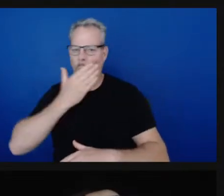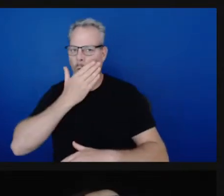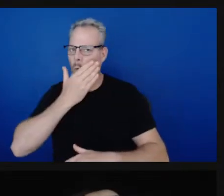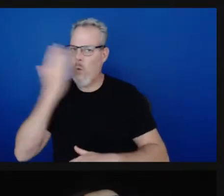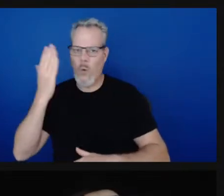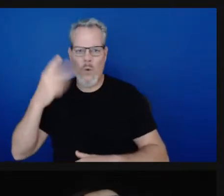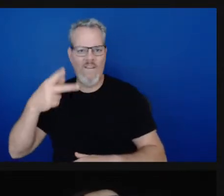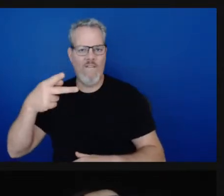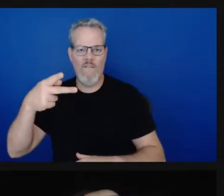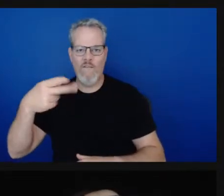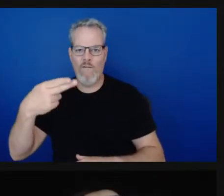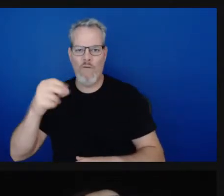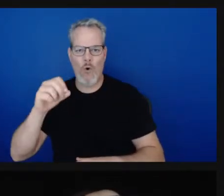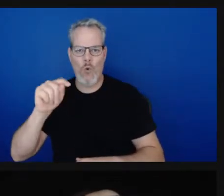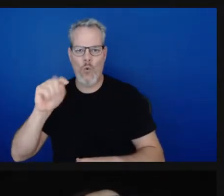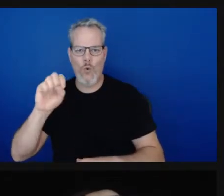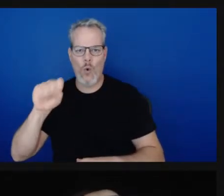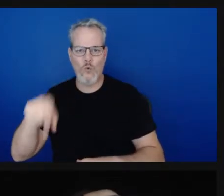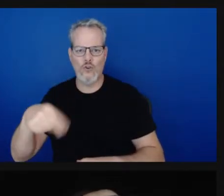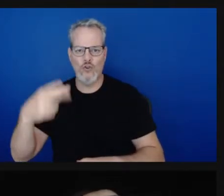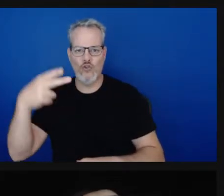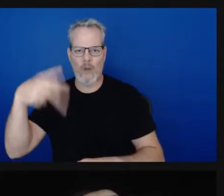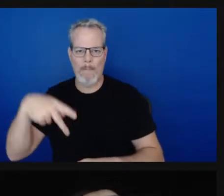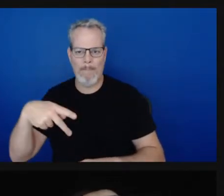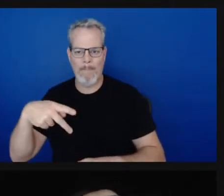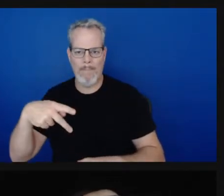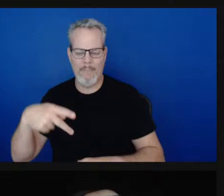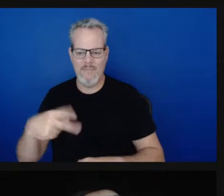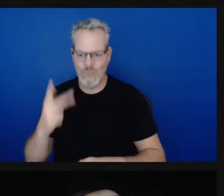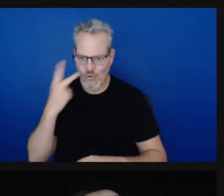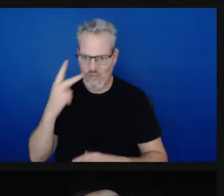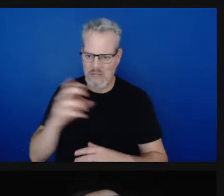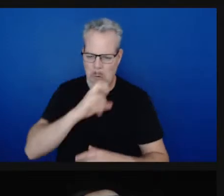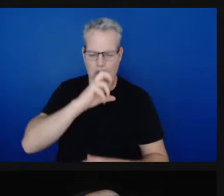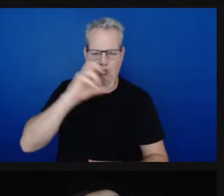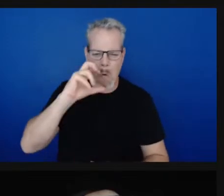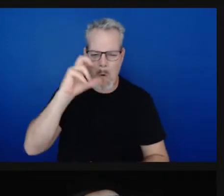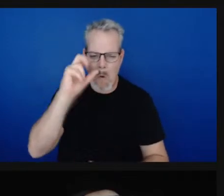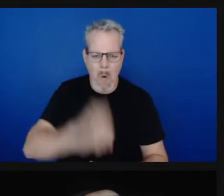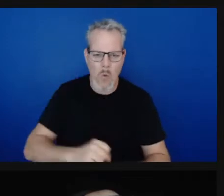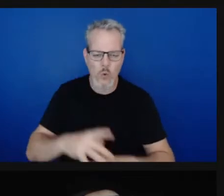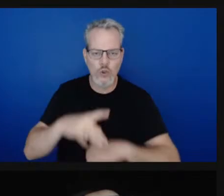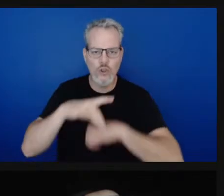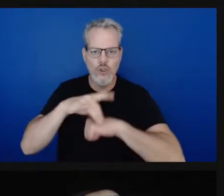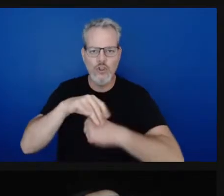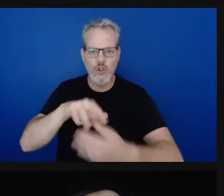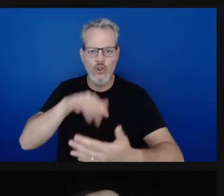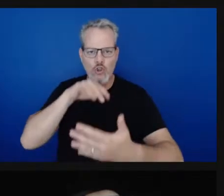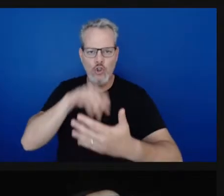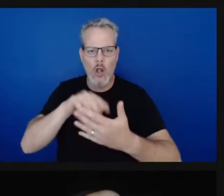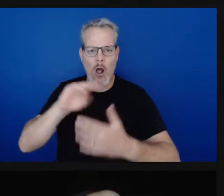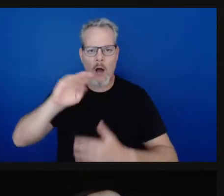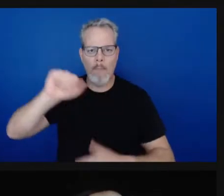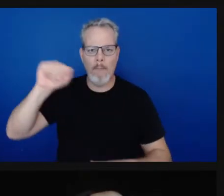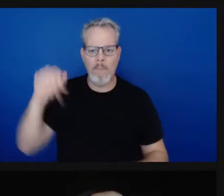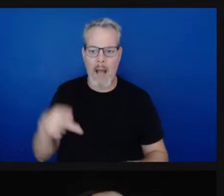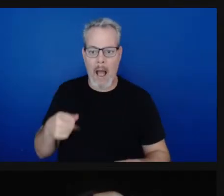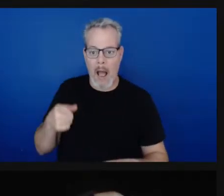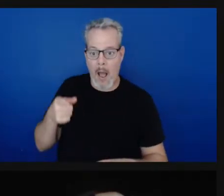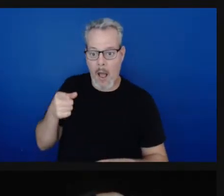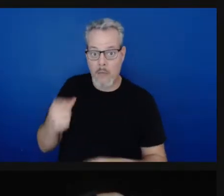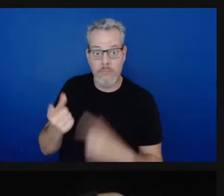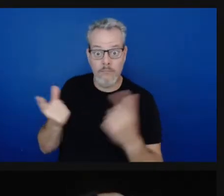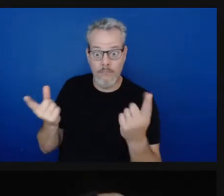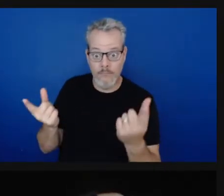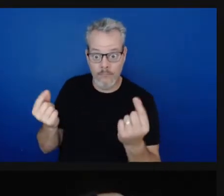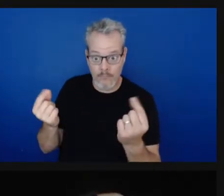So you get these nice old geologic maps here. And what they did was they installed